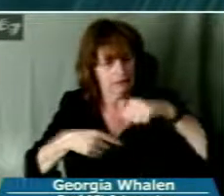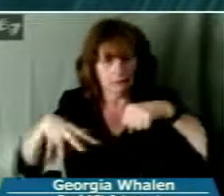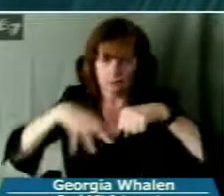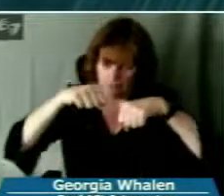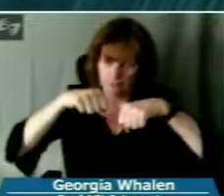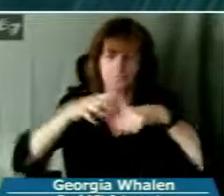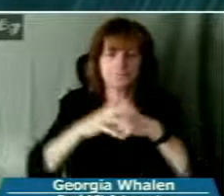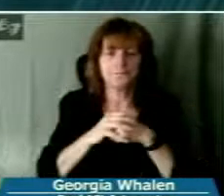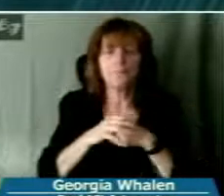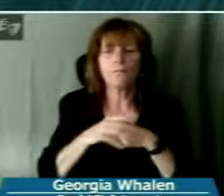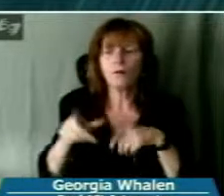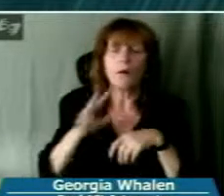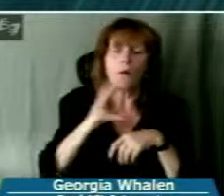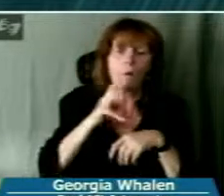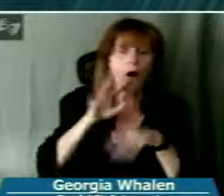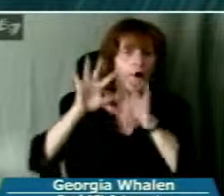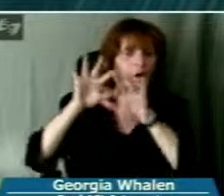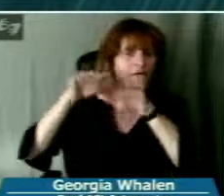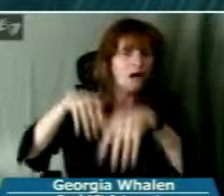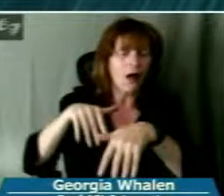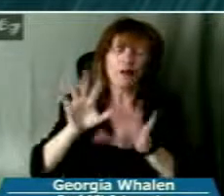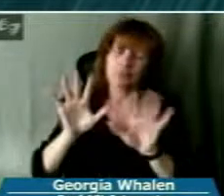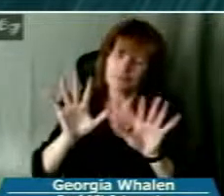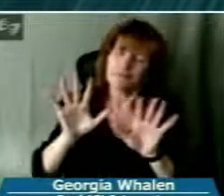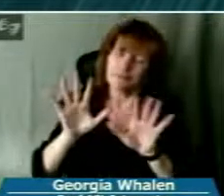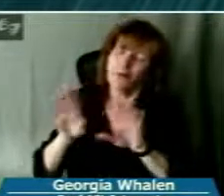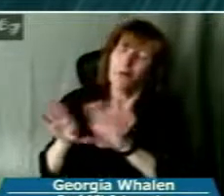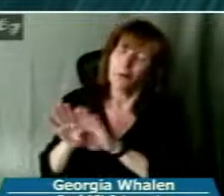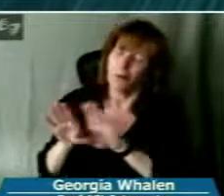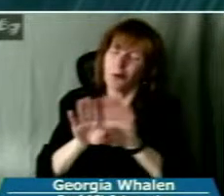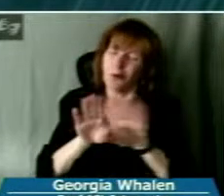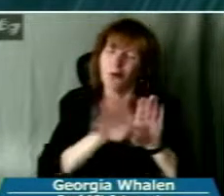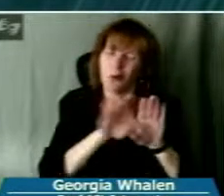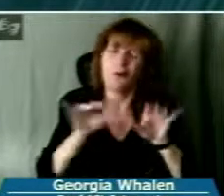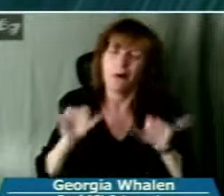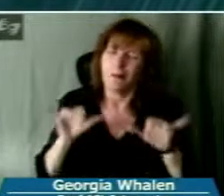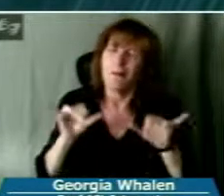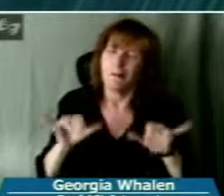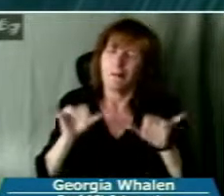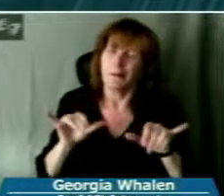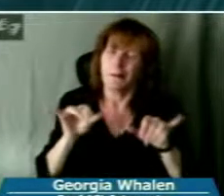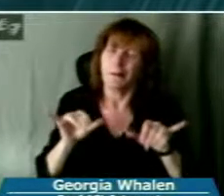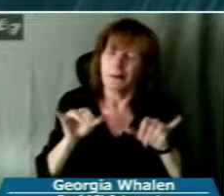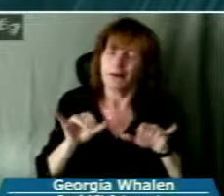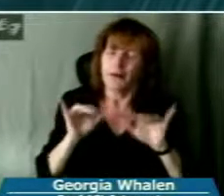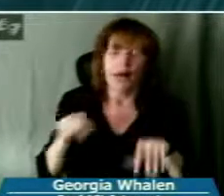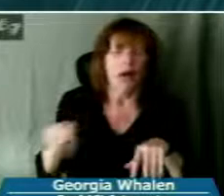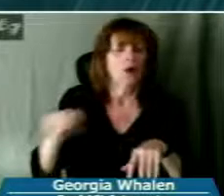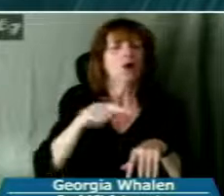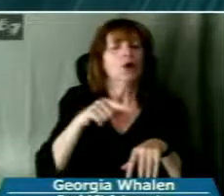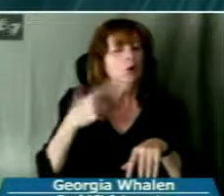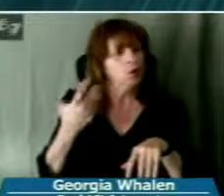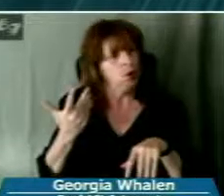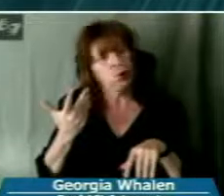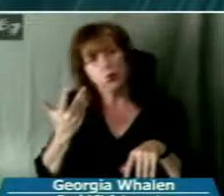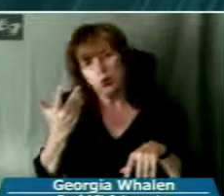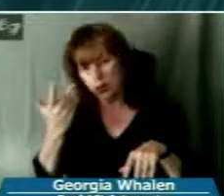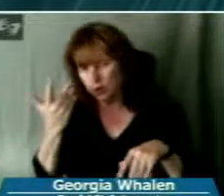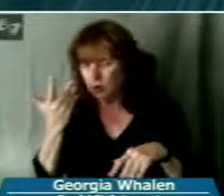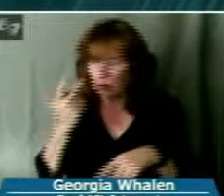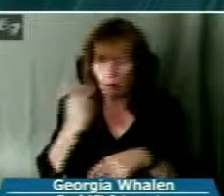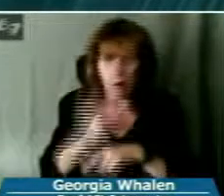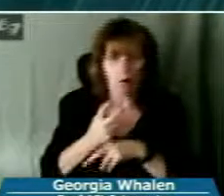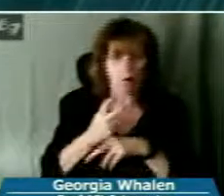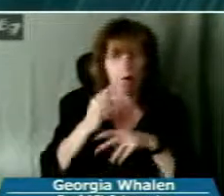remain closed. It has been particularly difficult to prevent people from congregating in these areas. It was a